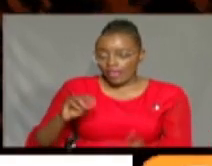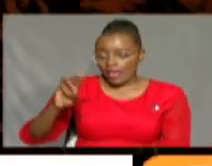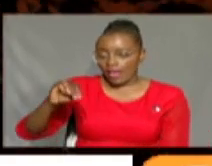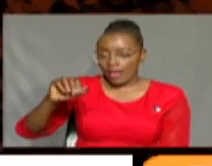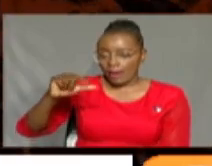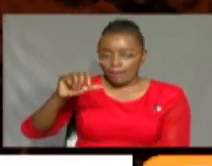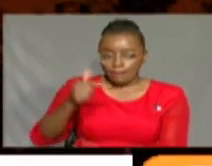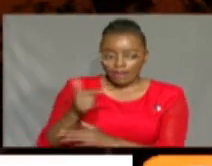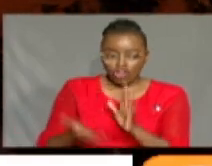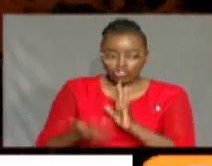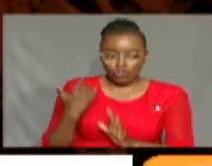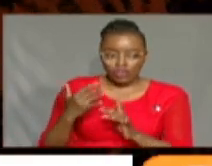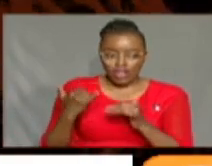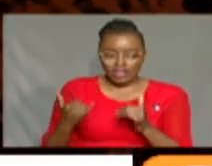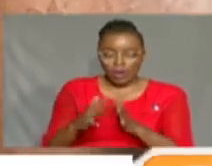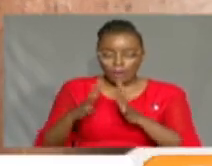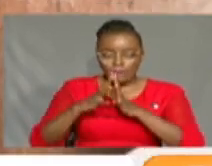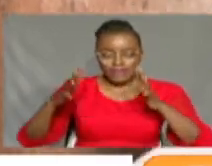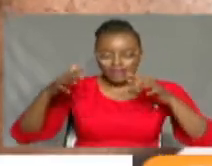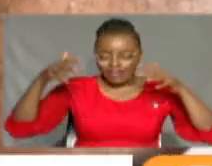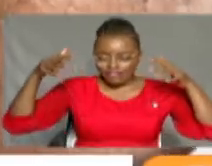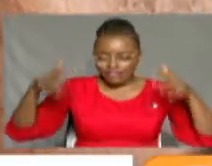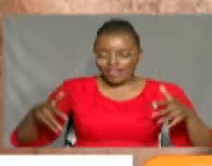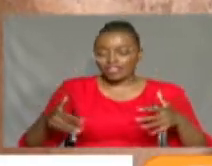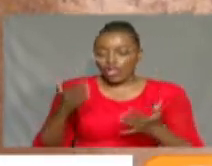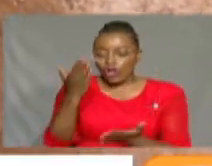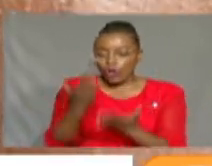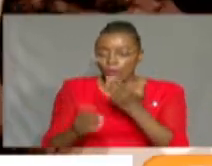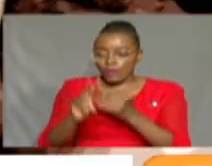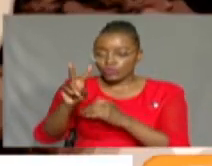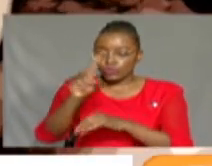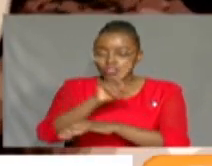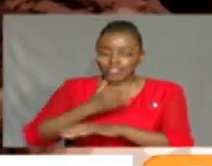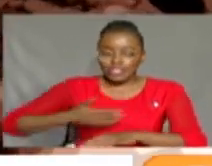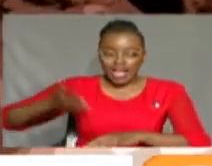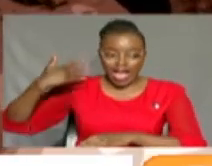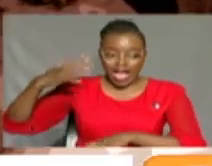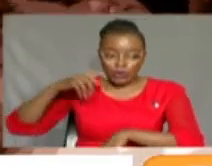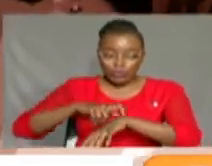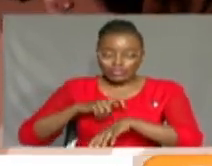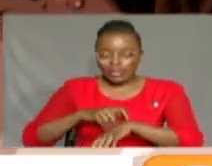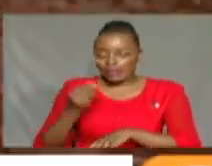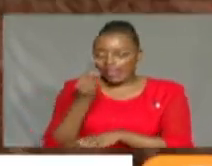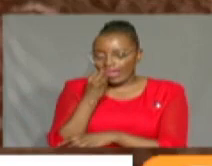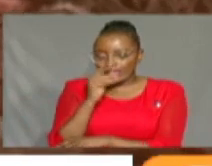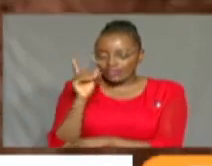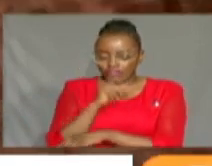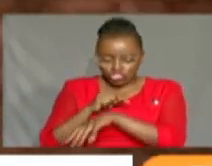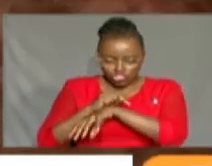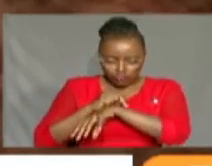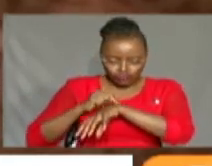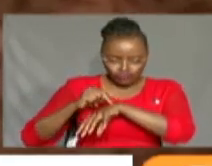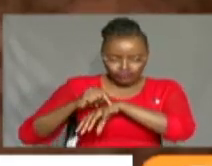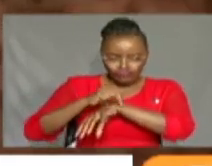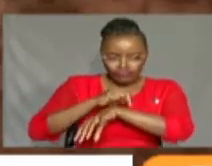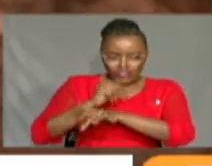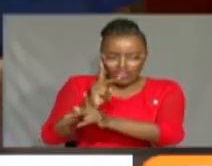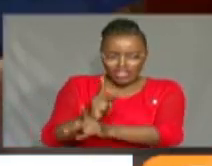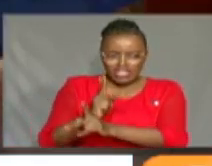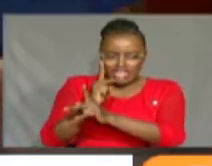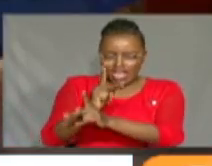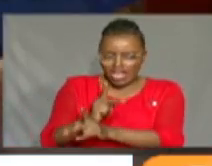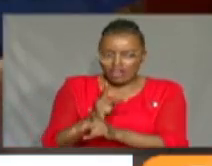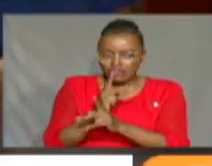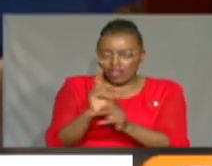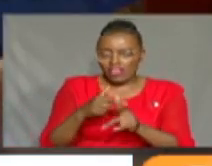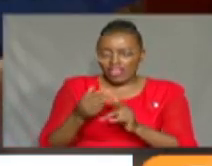being removed. They are now bigger and fatter compared to 2 days ago after they have fed on the wound. They have to be carefully handled